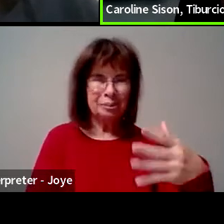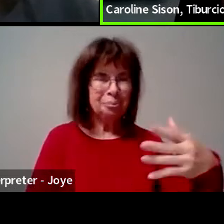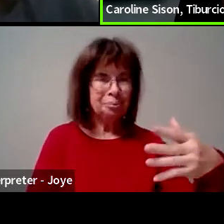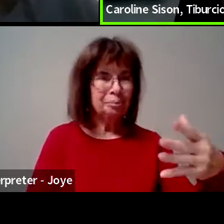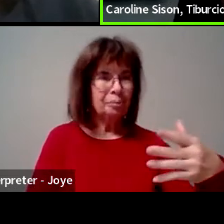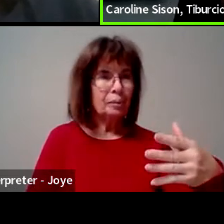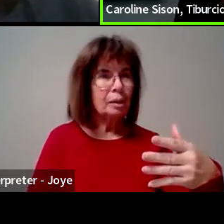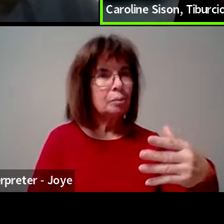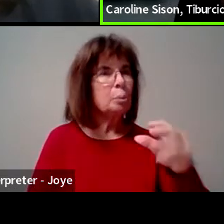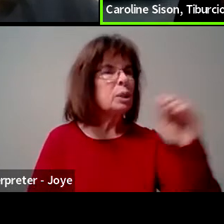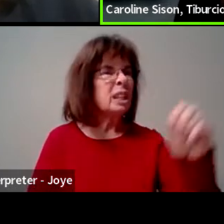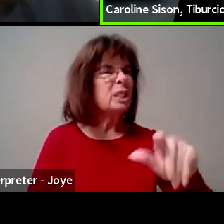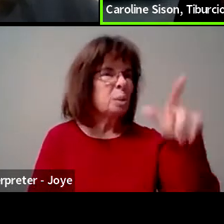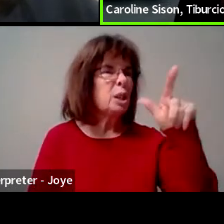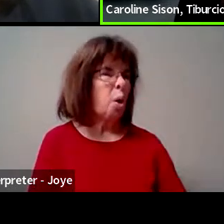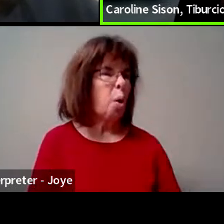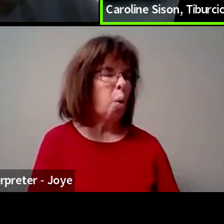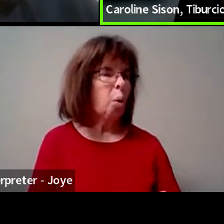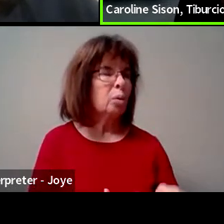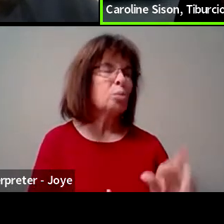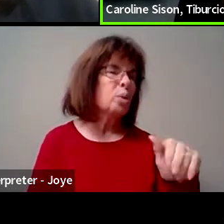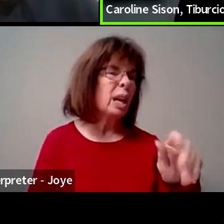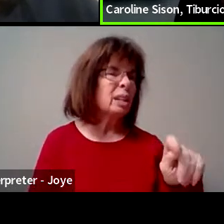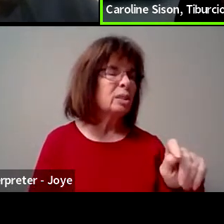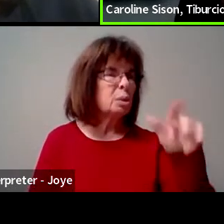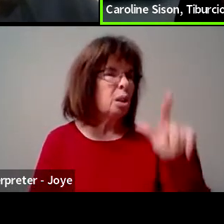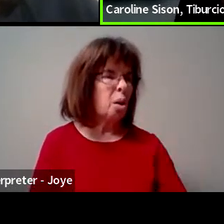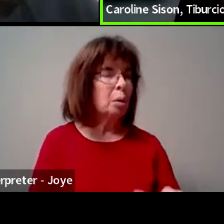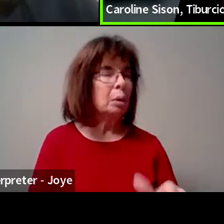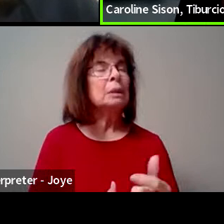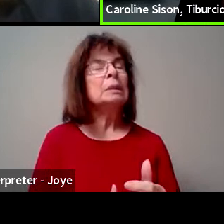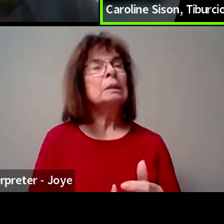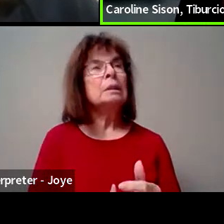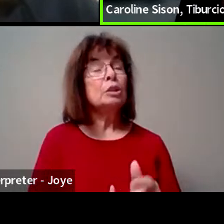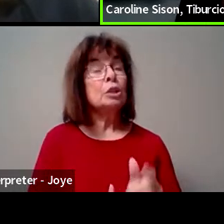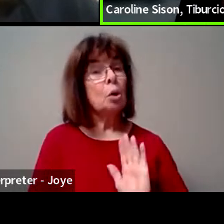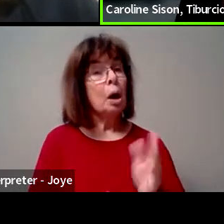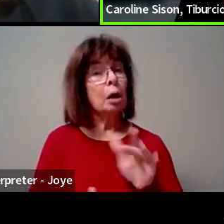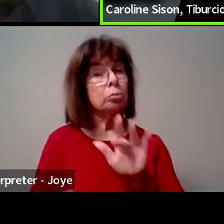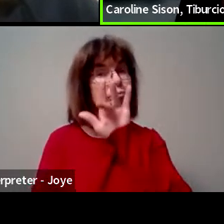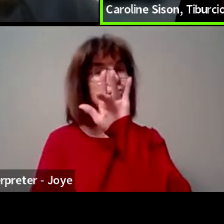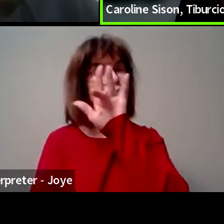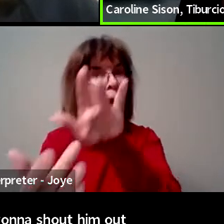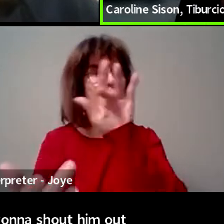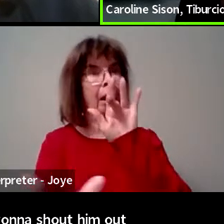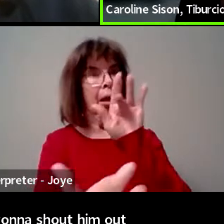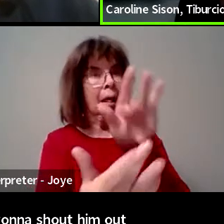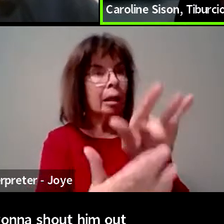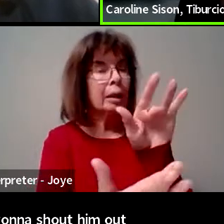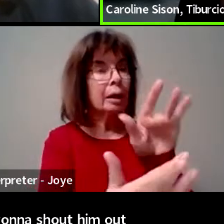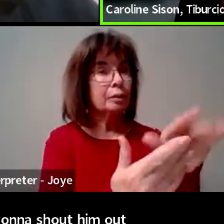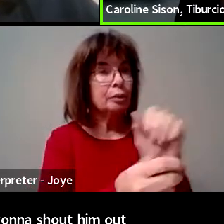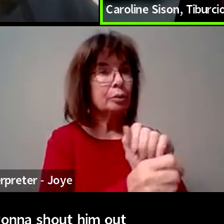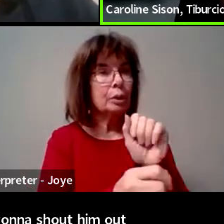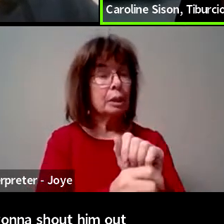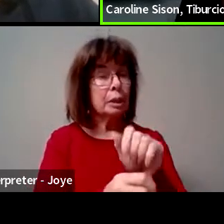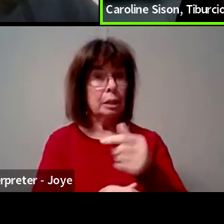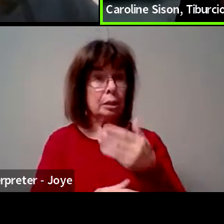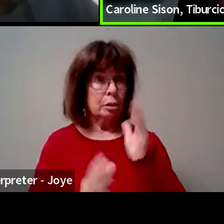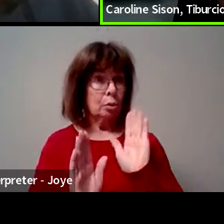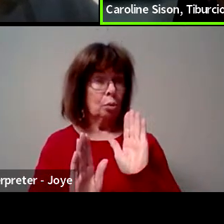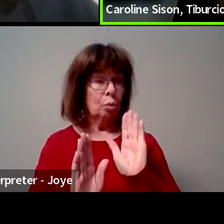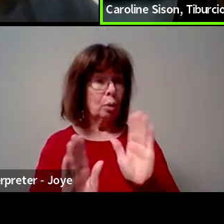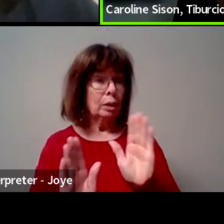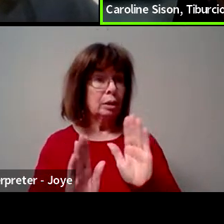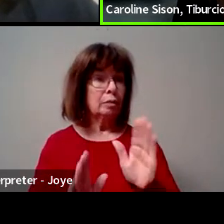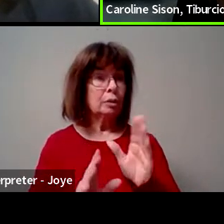rates are low. And so as a part of our outreach work, while it's a great way to engage